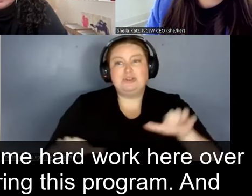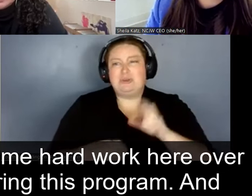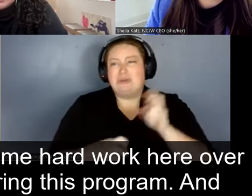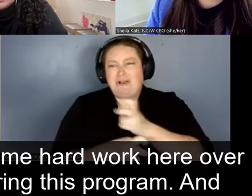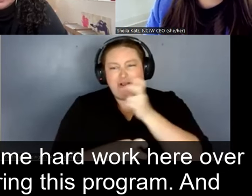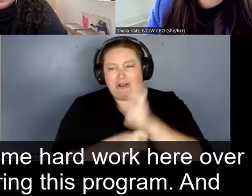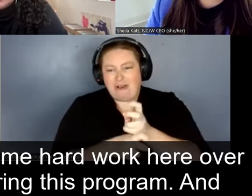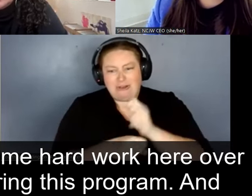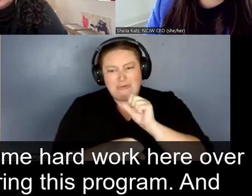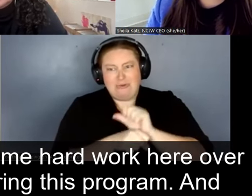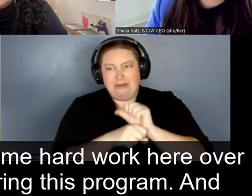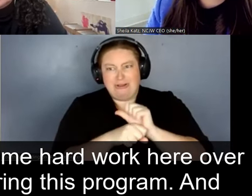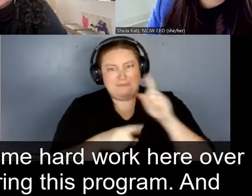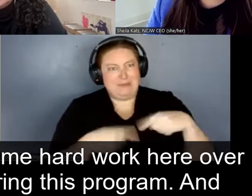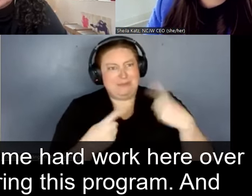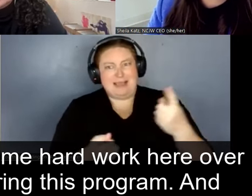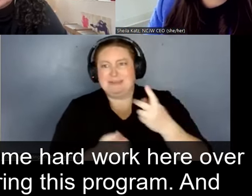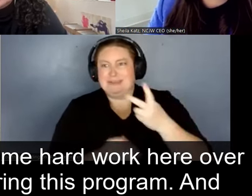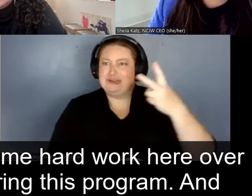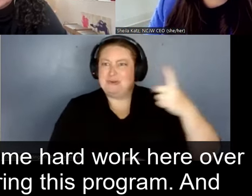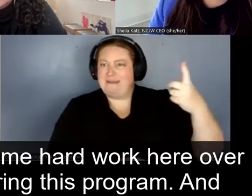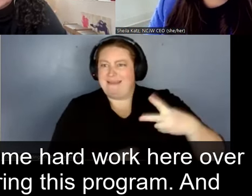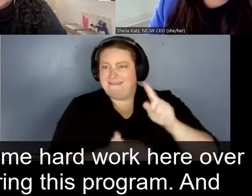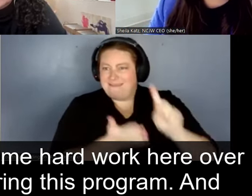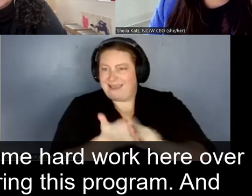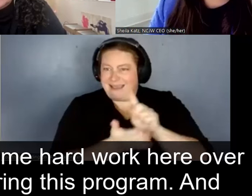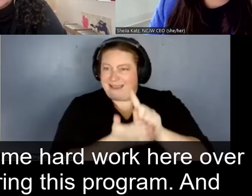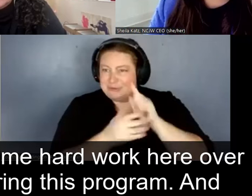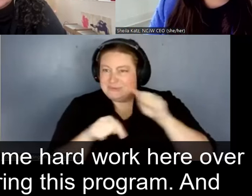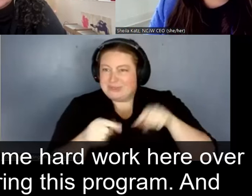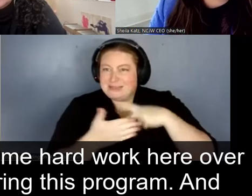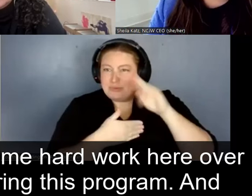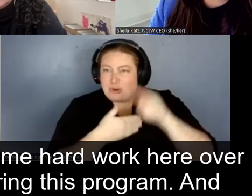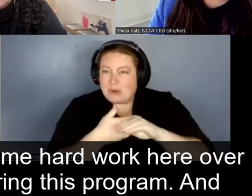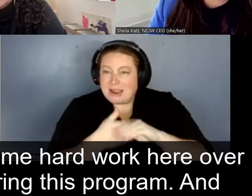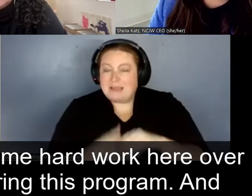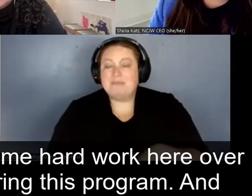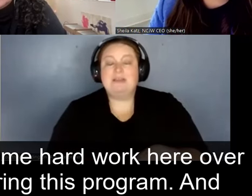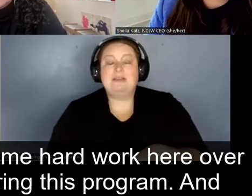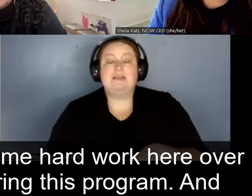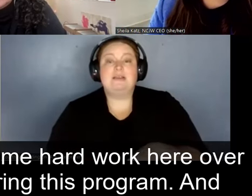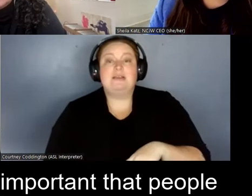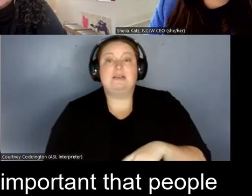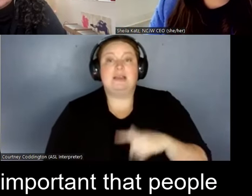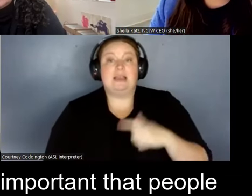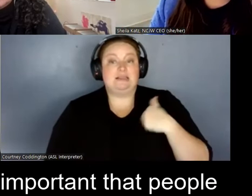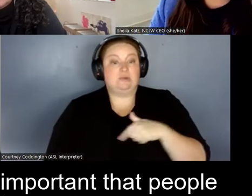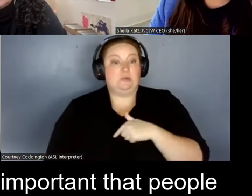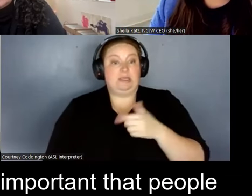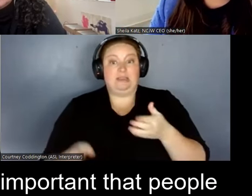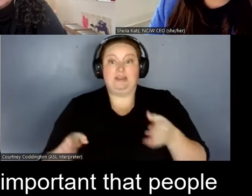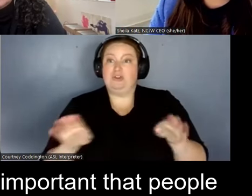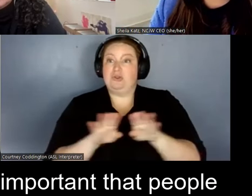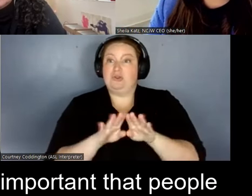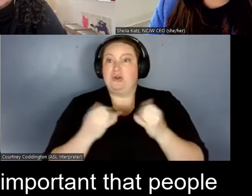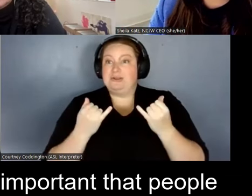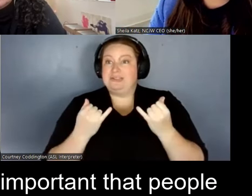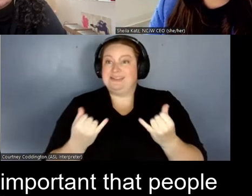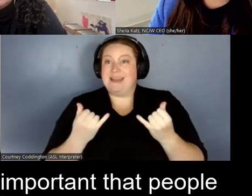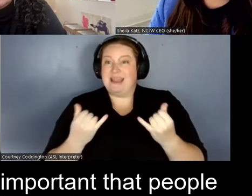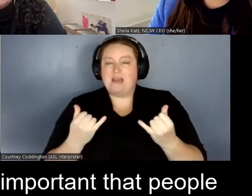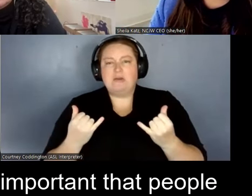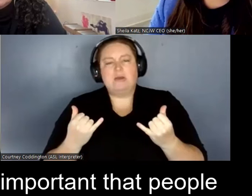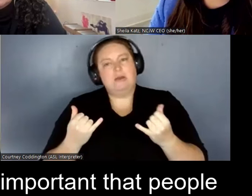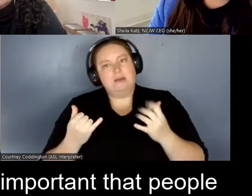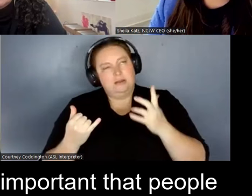the past 2.5 hours during this program. And as we come to a close, it is not lost on me that